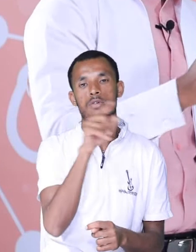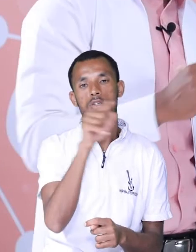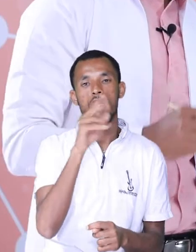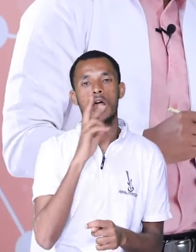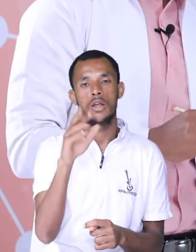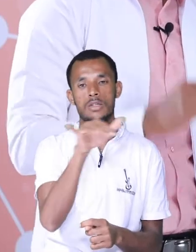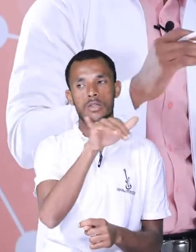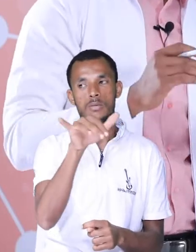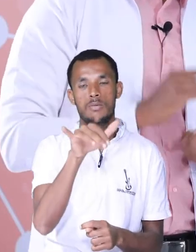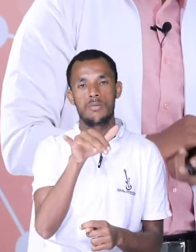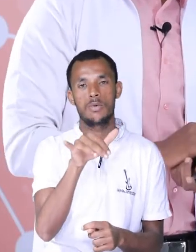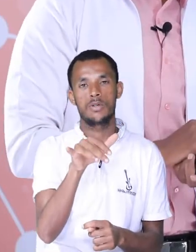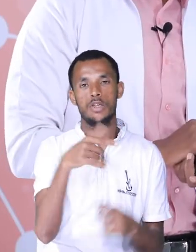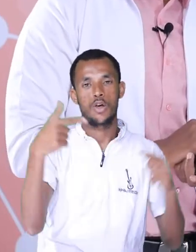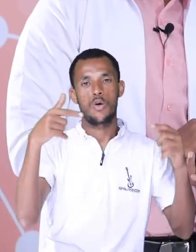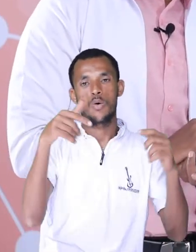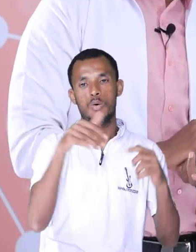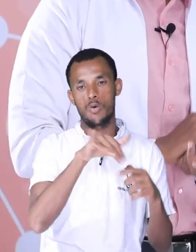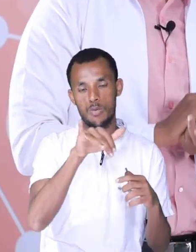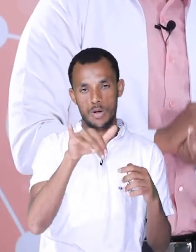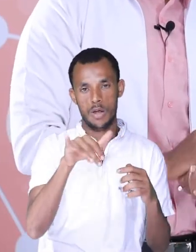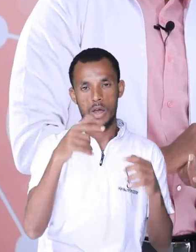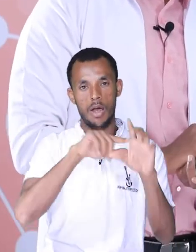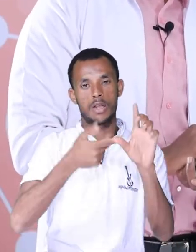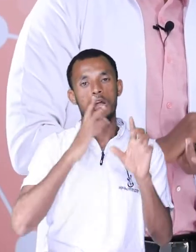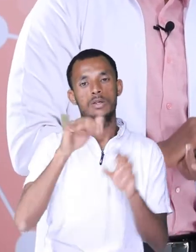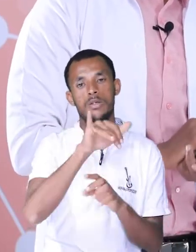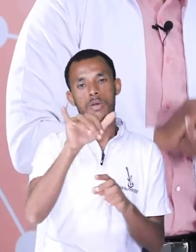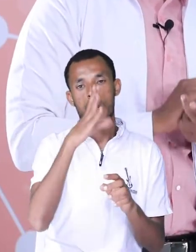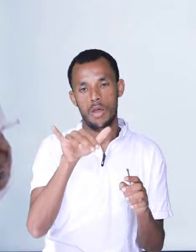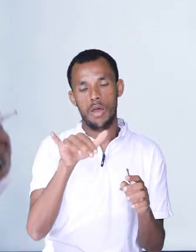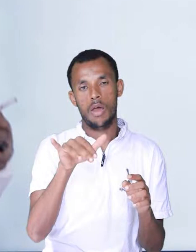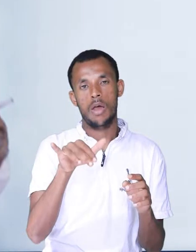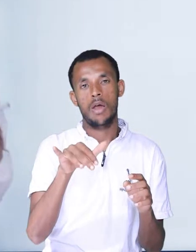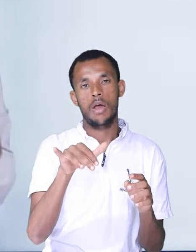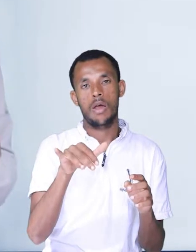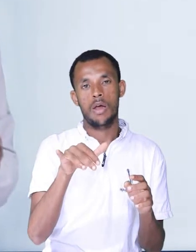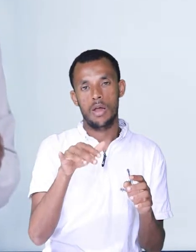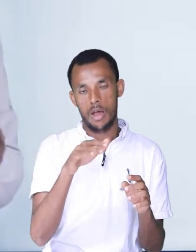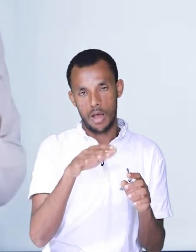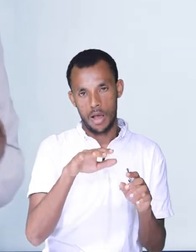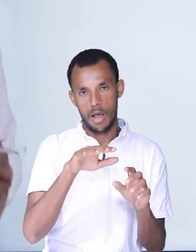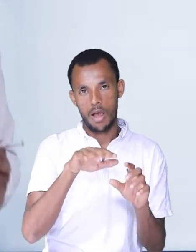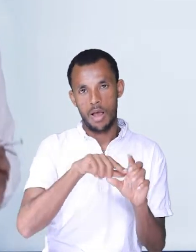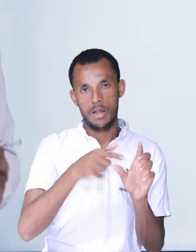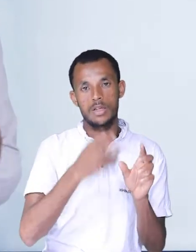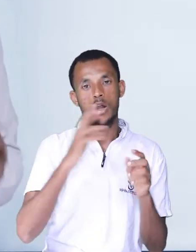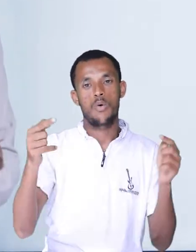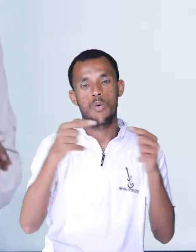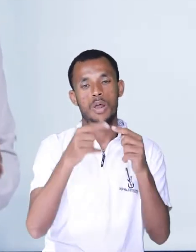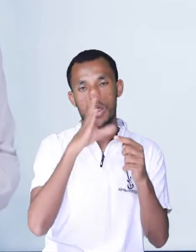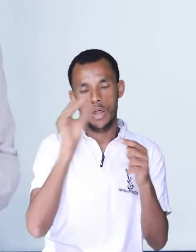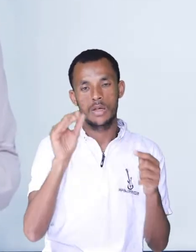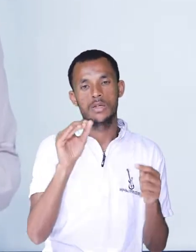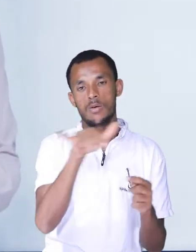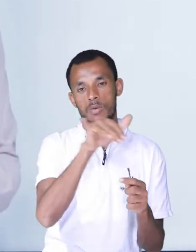are similar, their corresponding angles are similar and their corresponding angles are congruent and